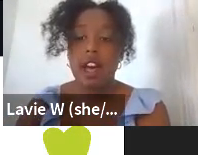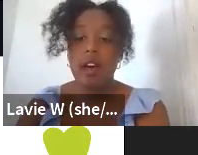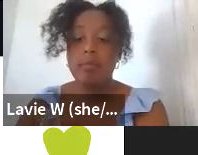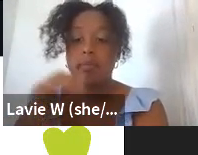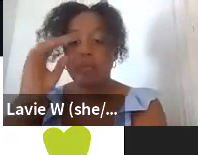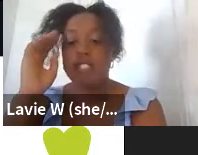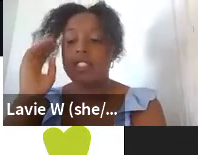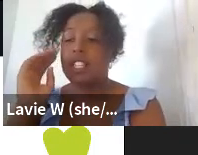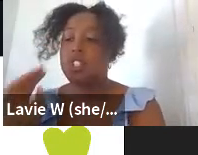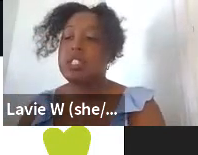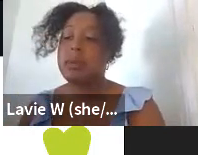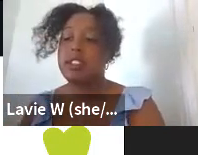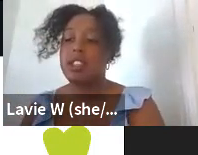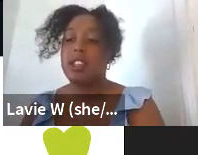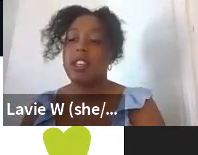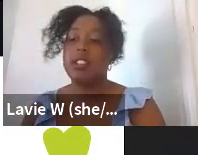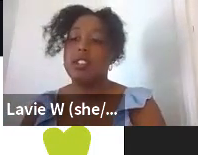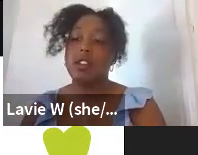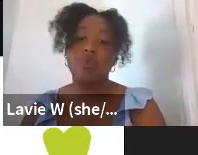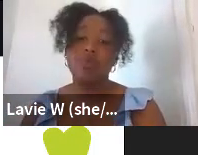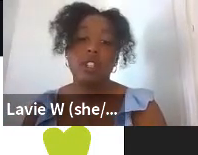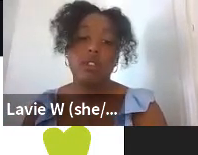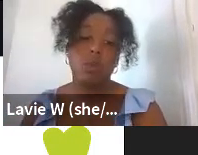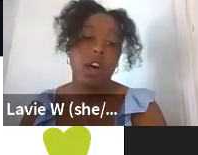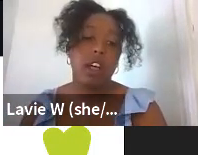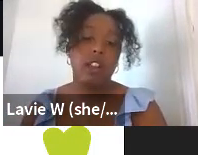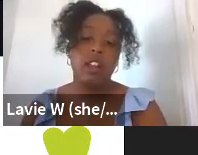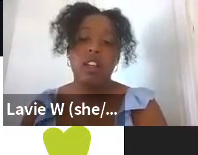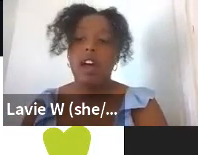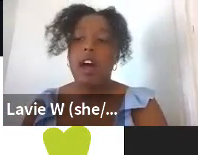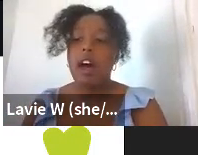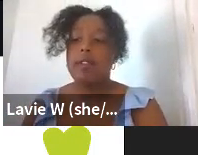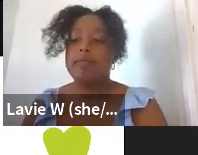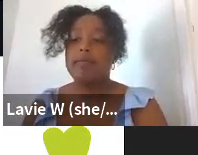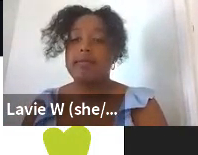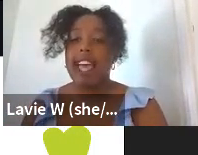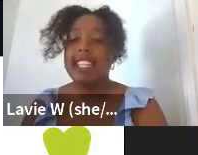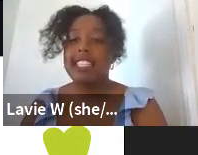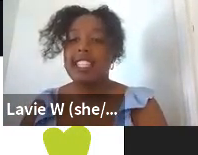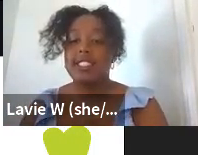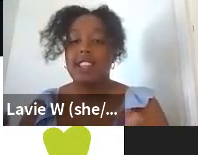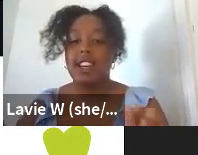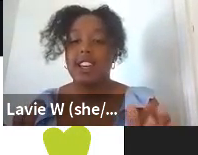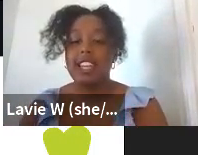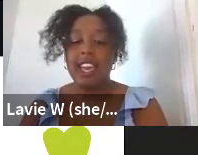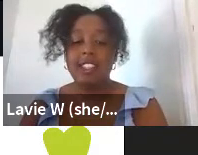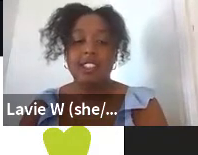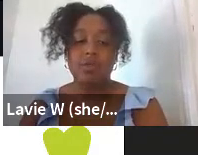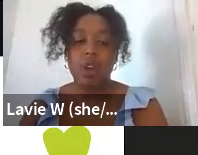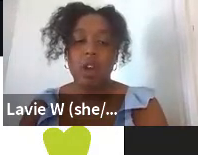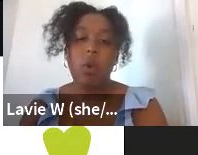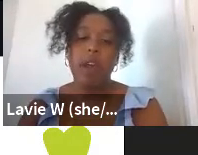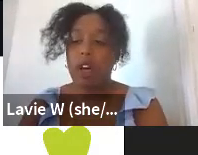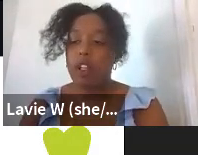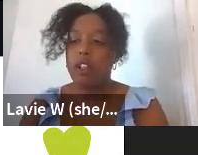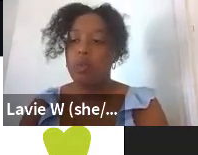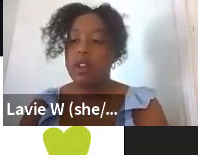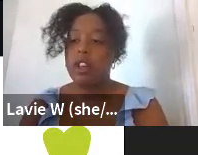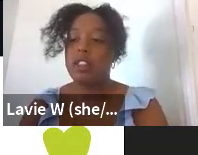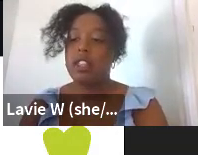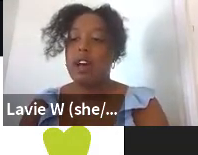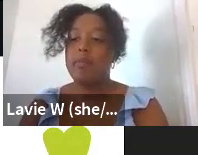this presentation is because I think it is done really, really well. And it connects quite